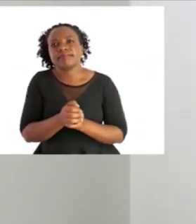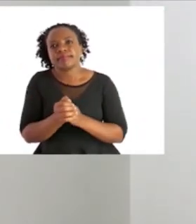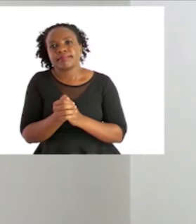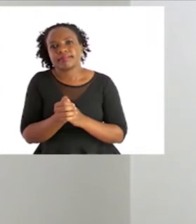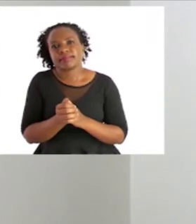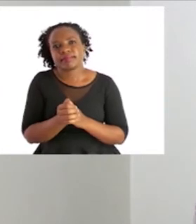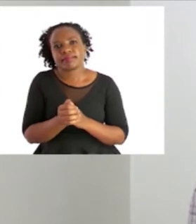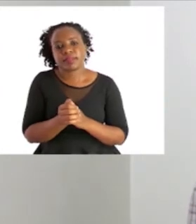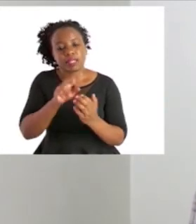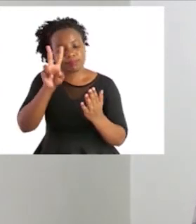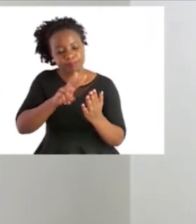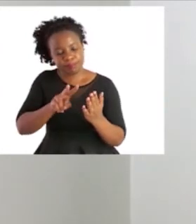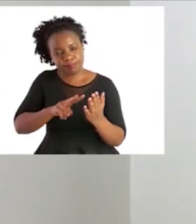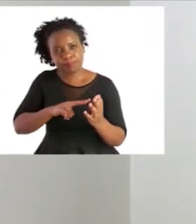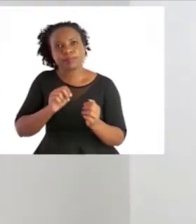Let me read.